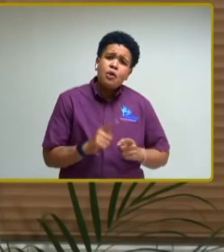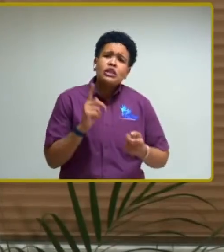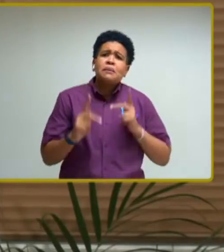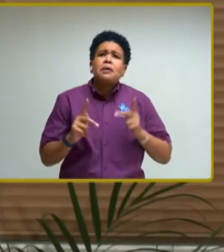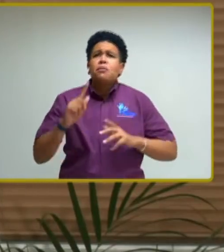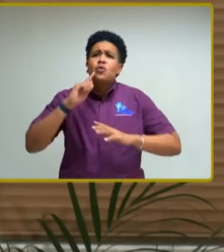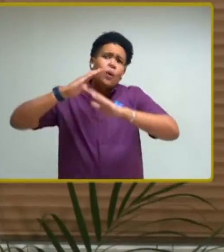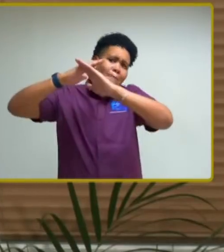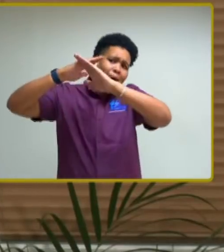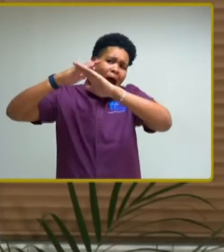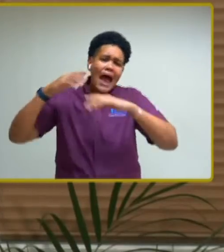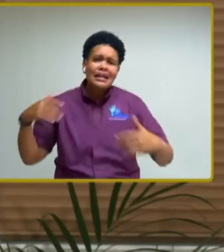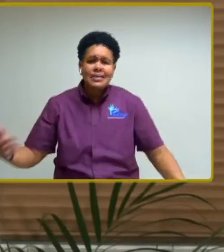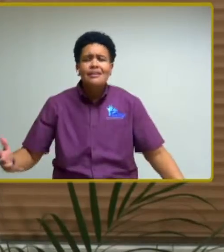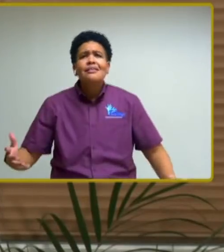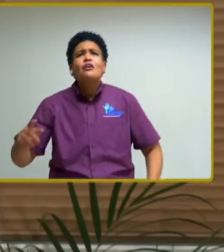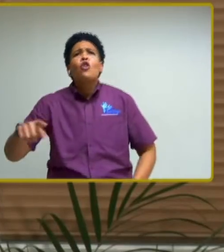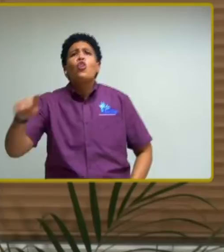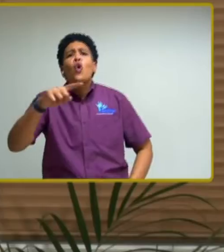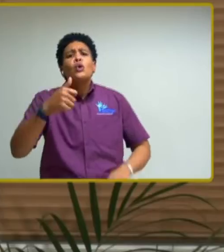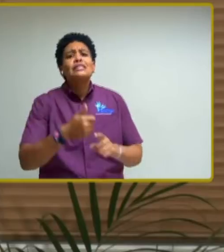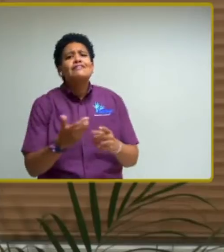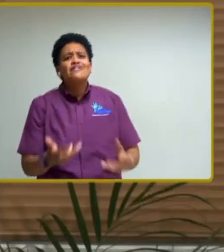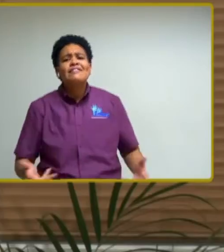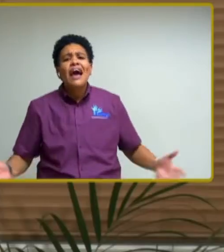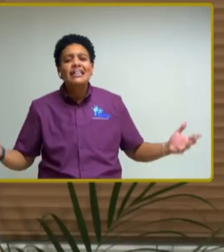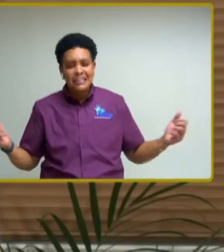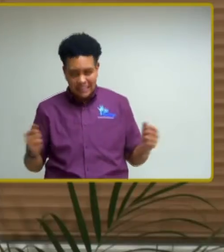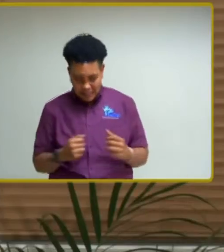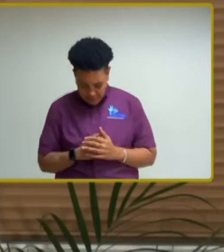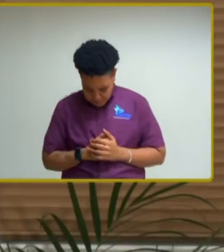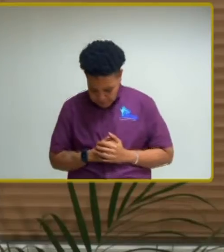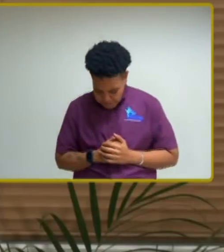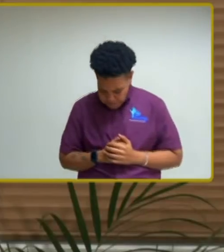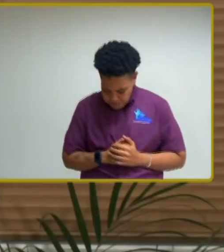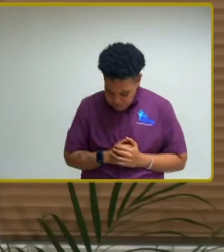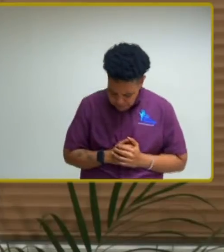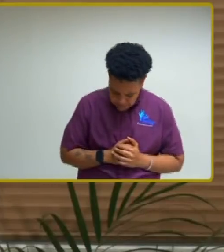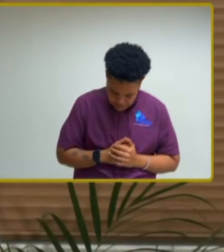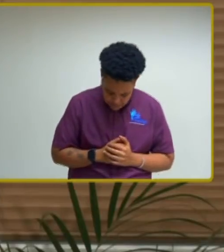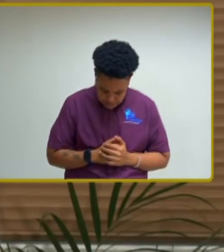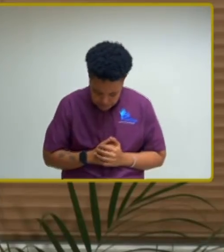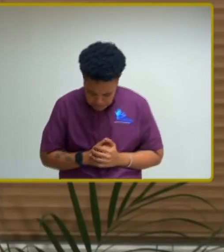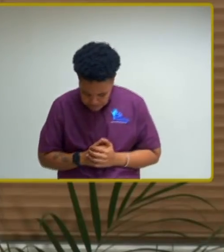man those devices. The